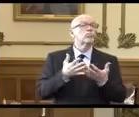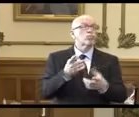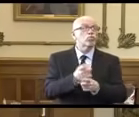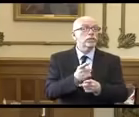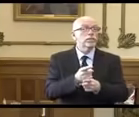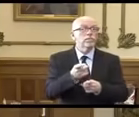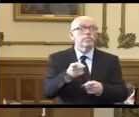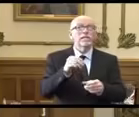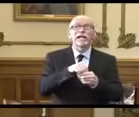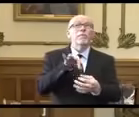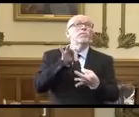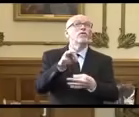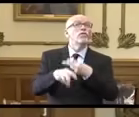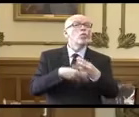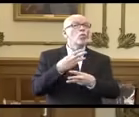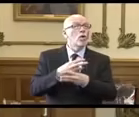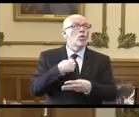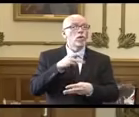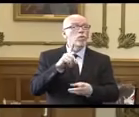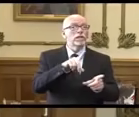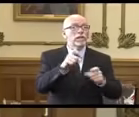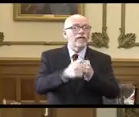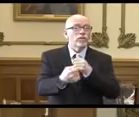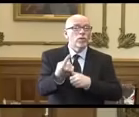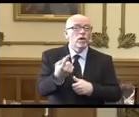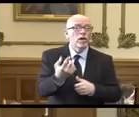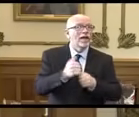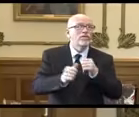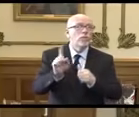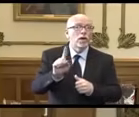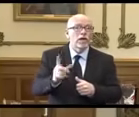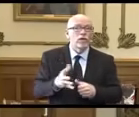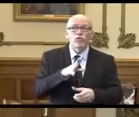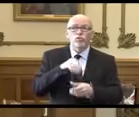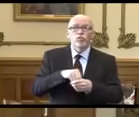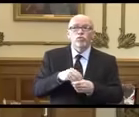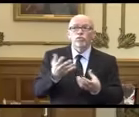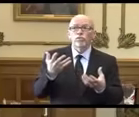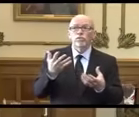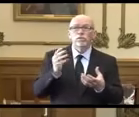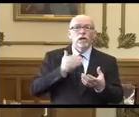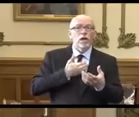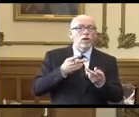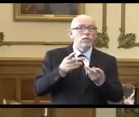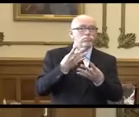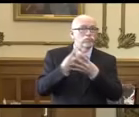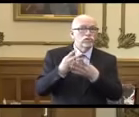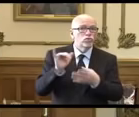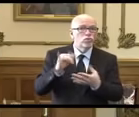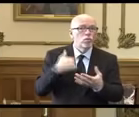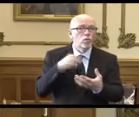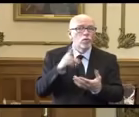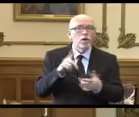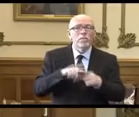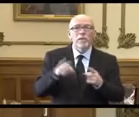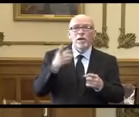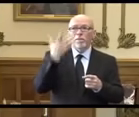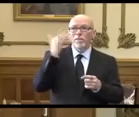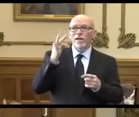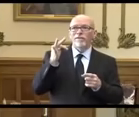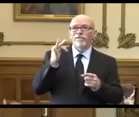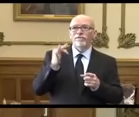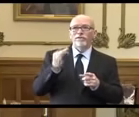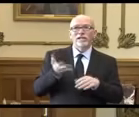in an ideal world, we would test everyone everywhere, including within our facilities. However, due to the increasing